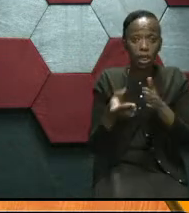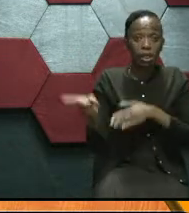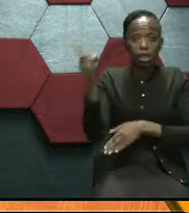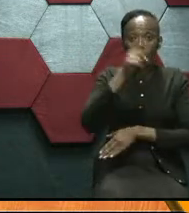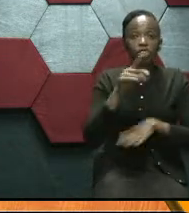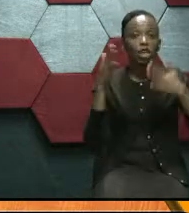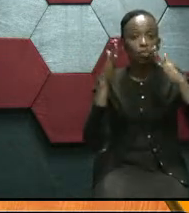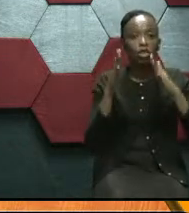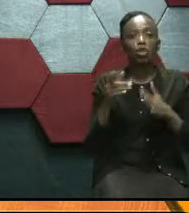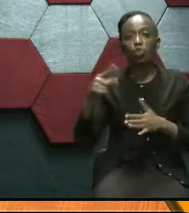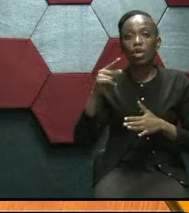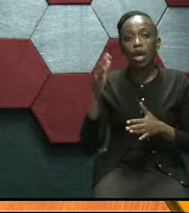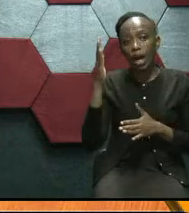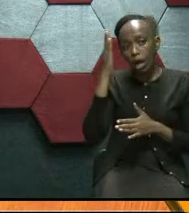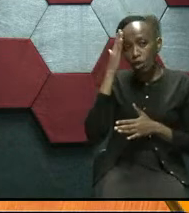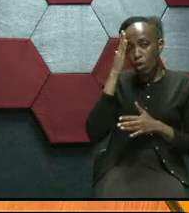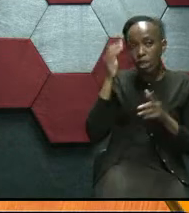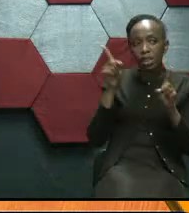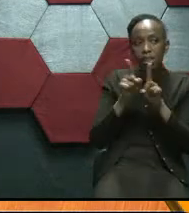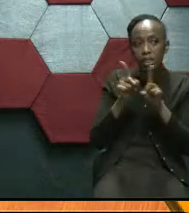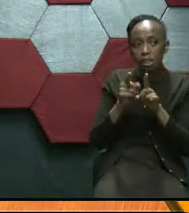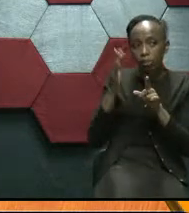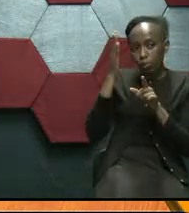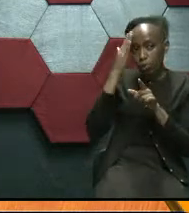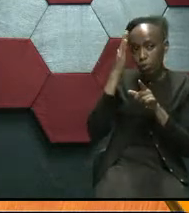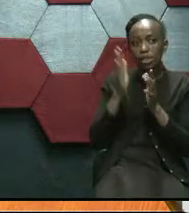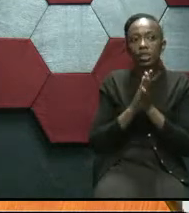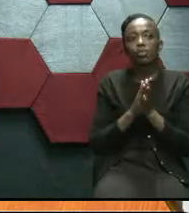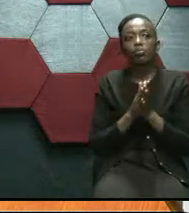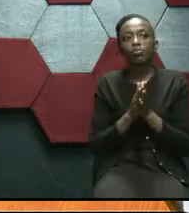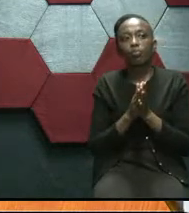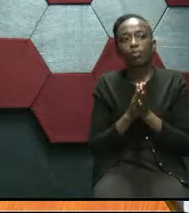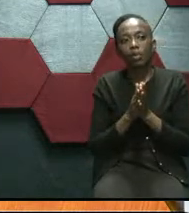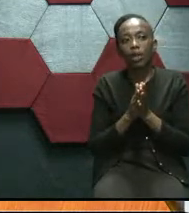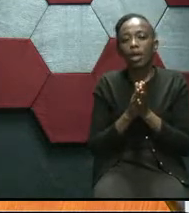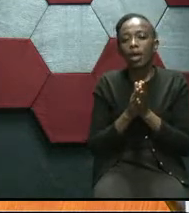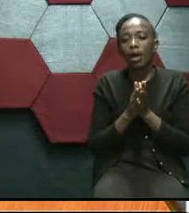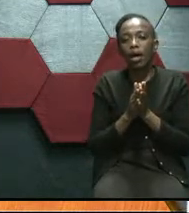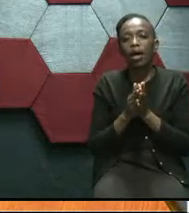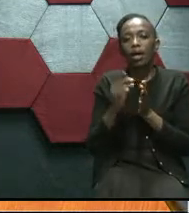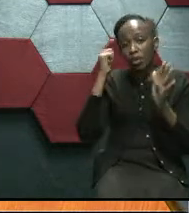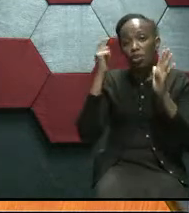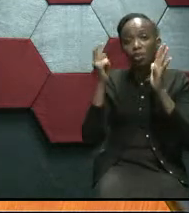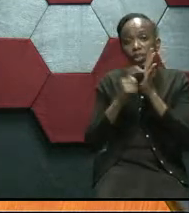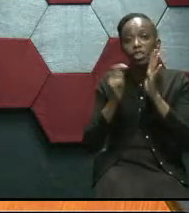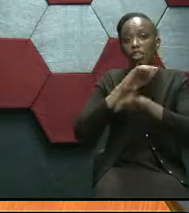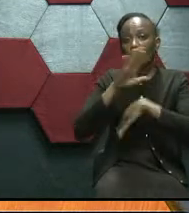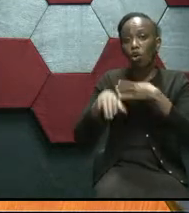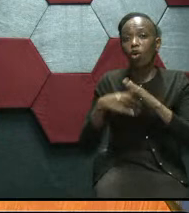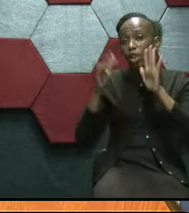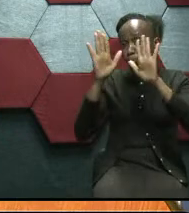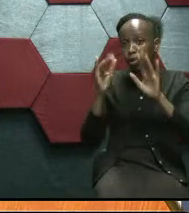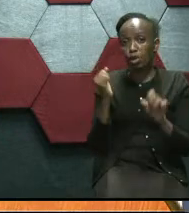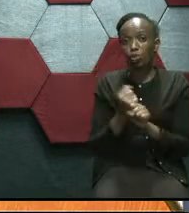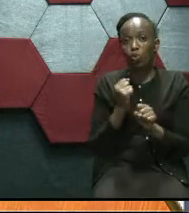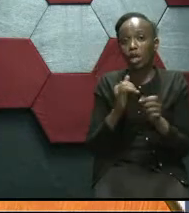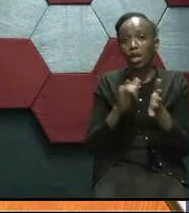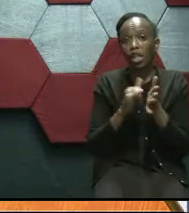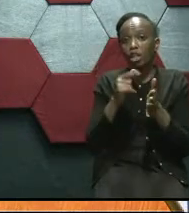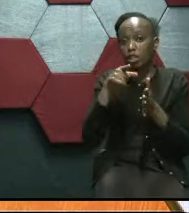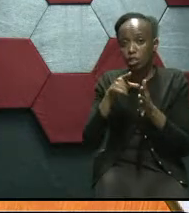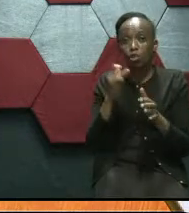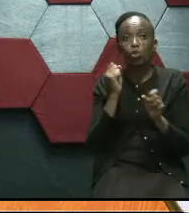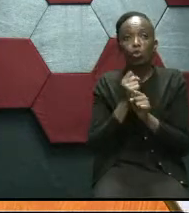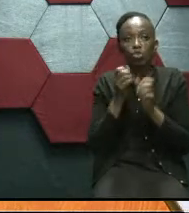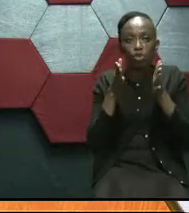celebration. We are acknowledging and noticing and recognizing all the incredible work that you guys have put in to